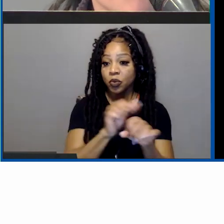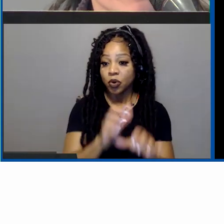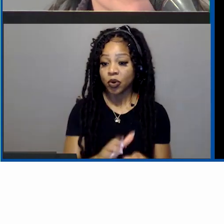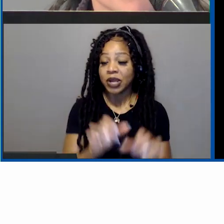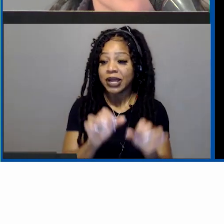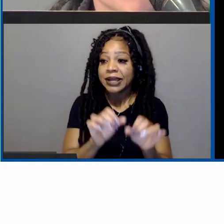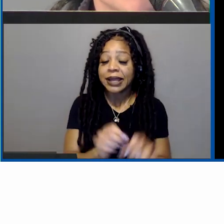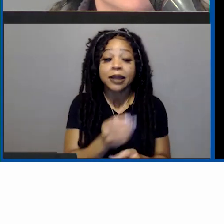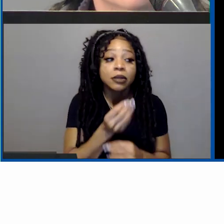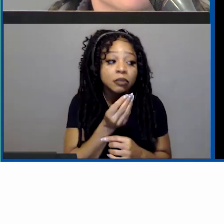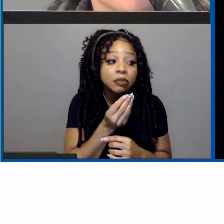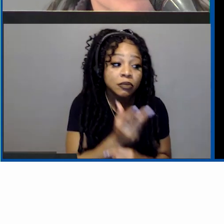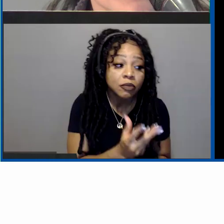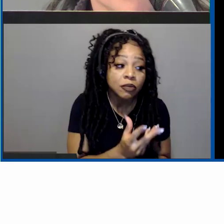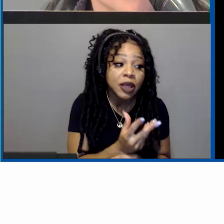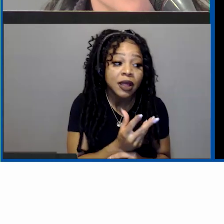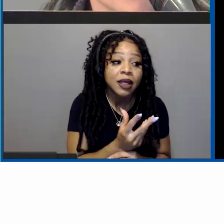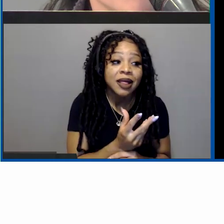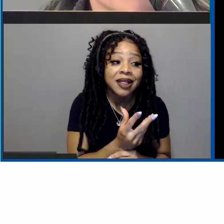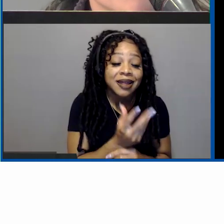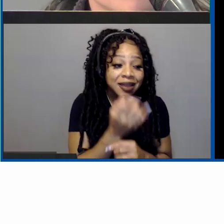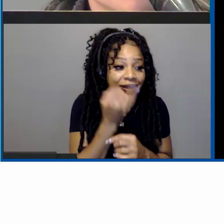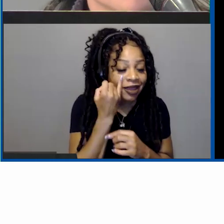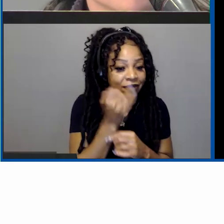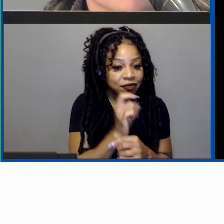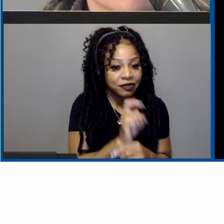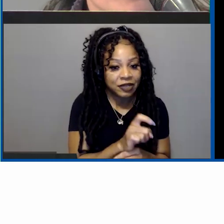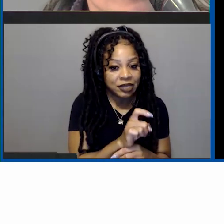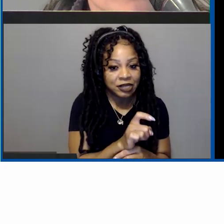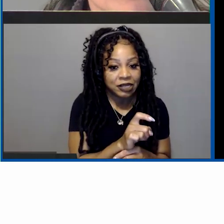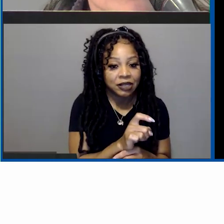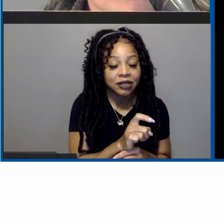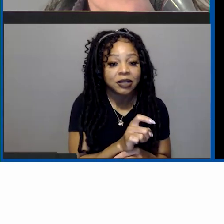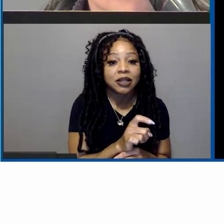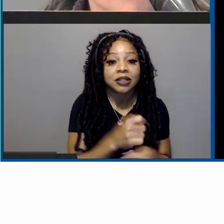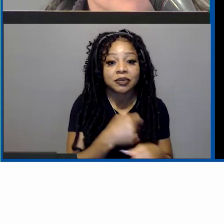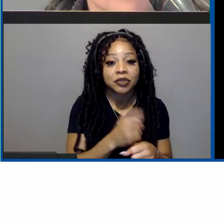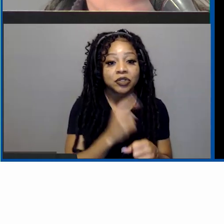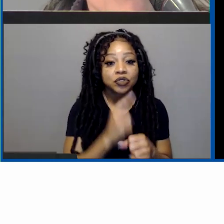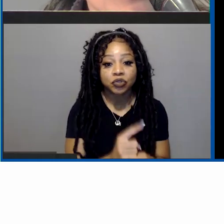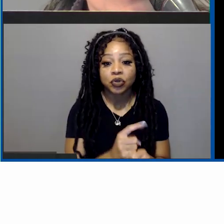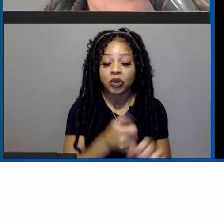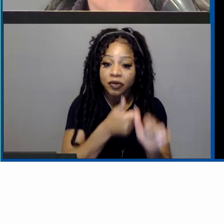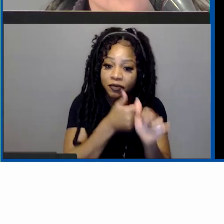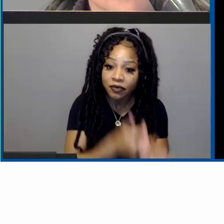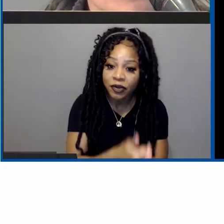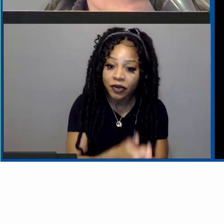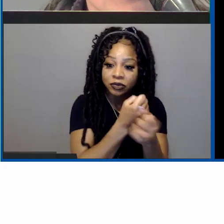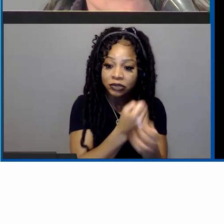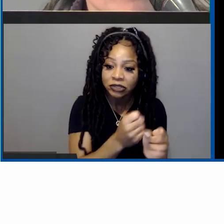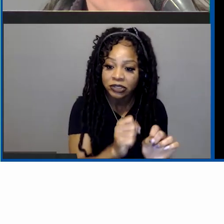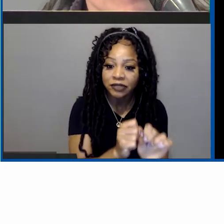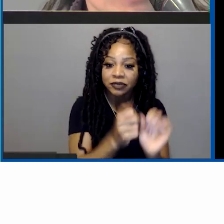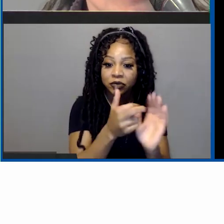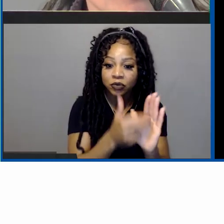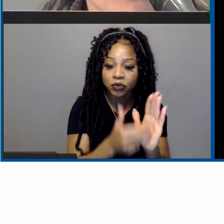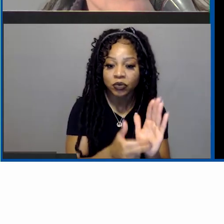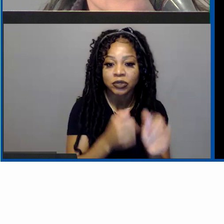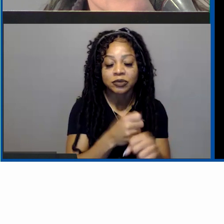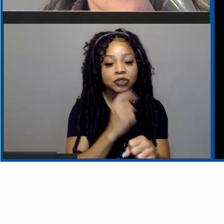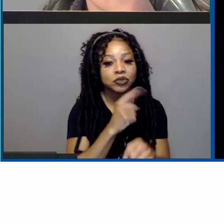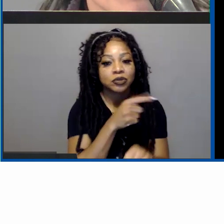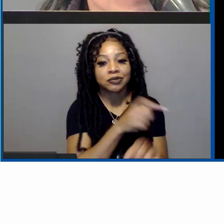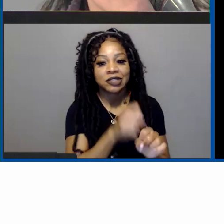limited information if necessary to ensure compliance, to ensure safety, to facilitate